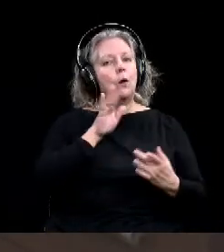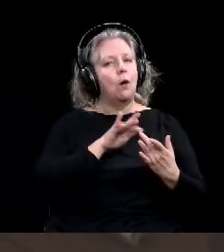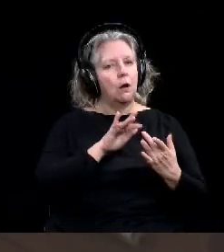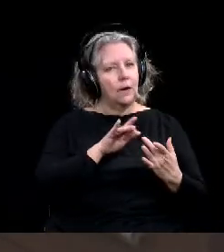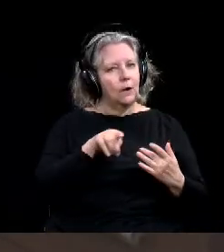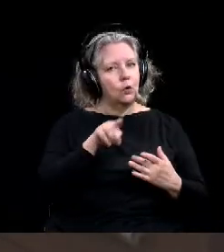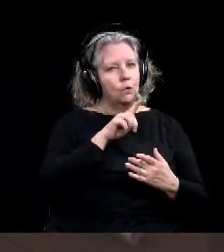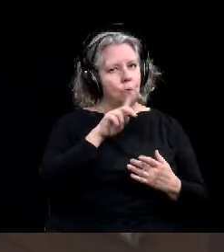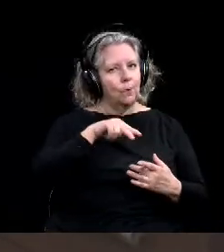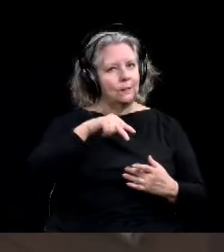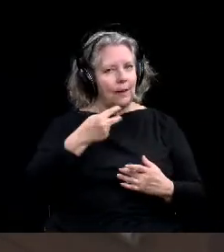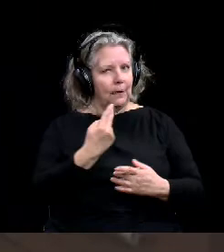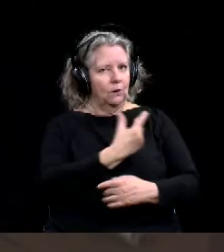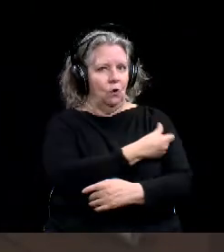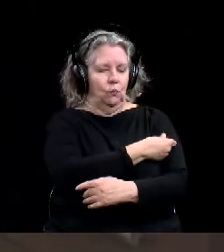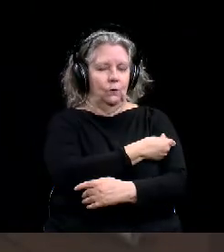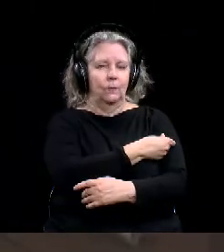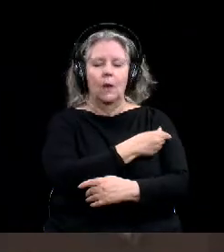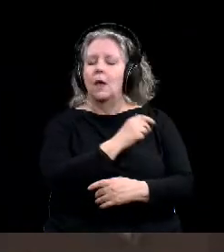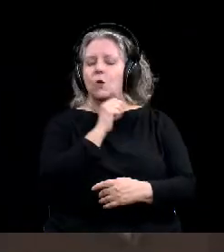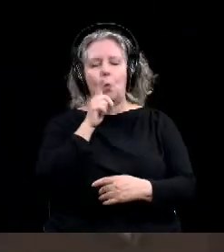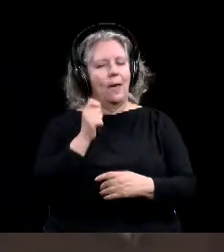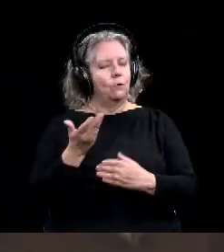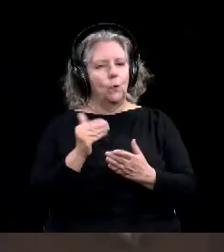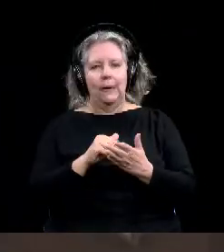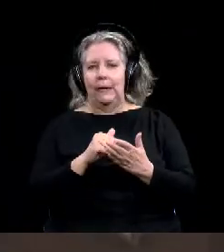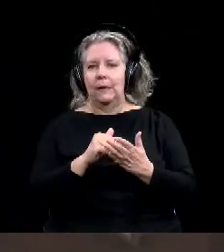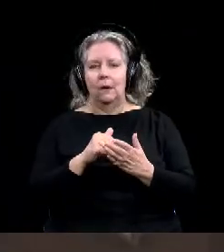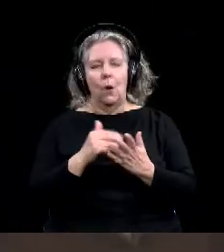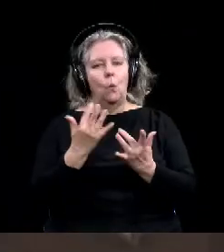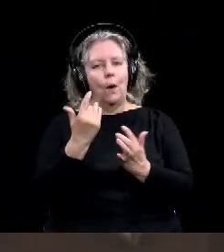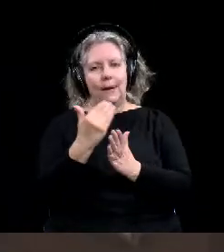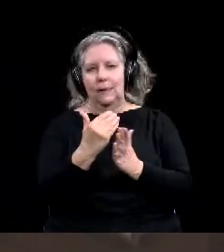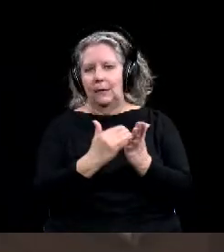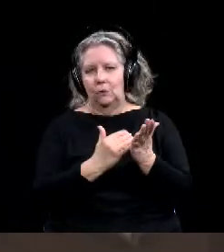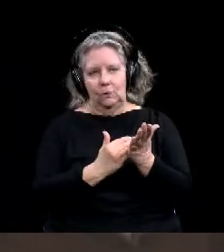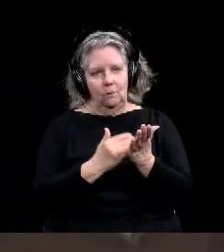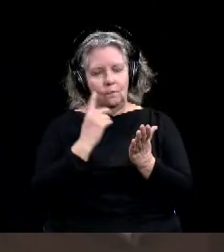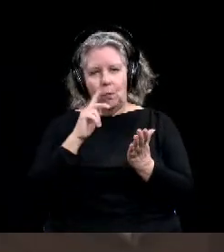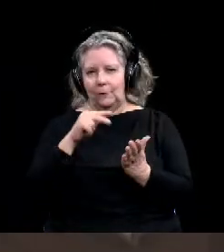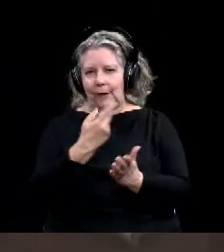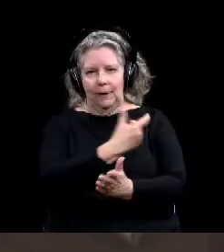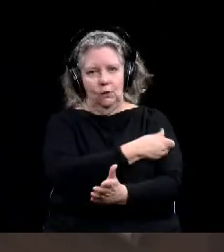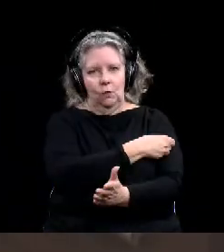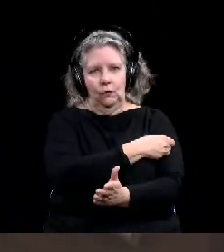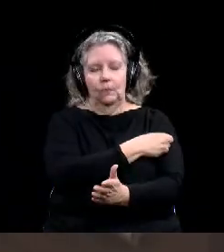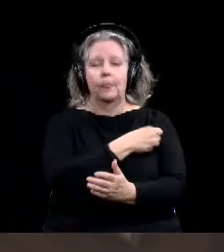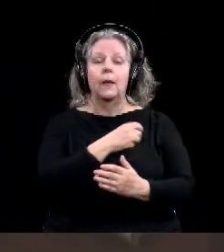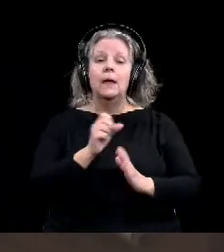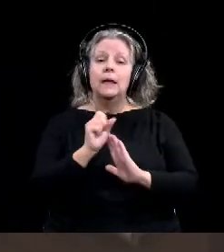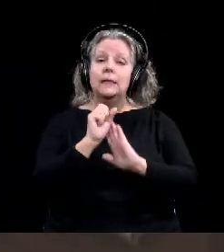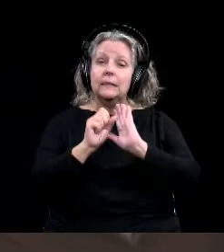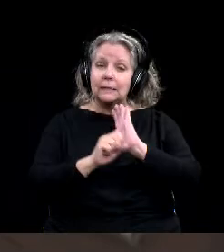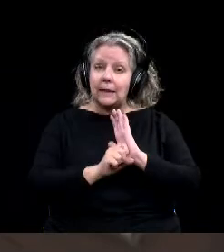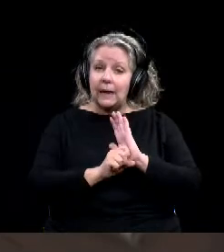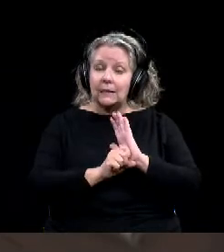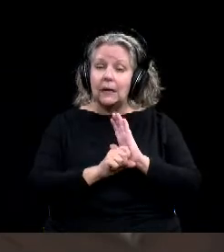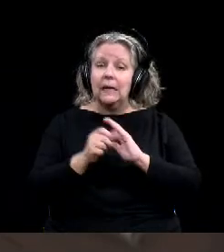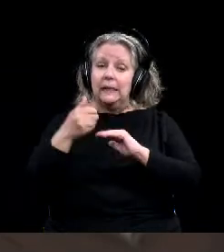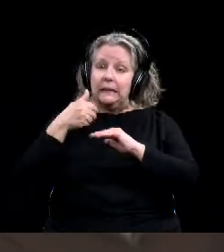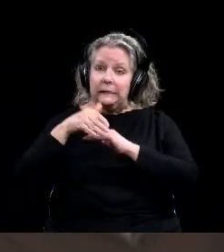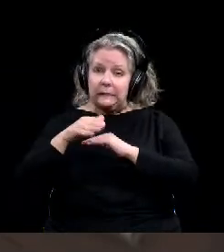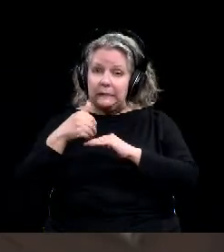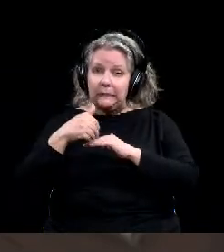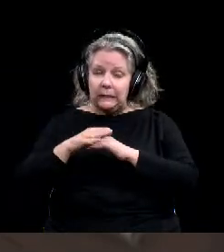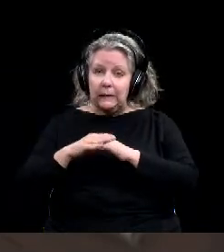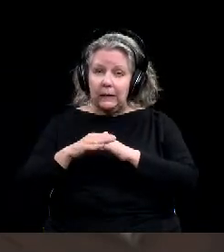dose. The state is sending second dose allocations at the appropriate time following the first